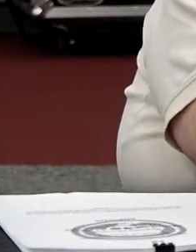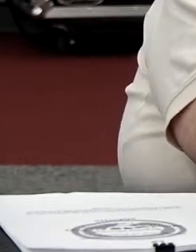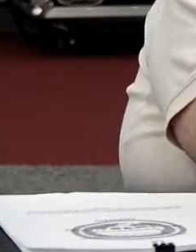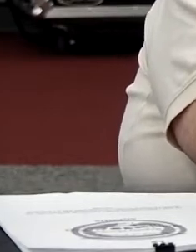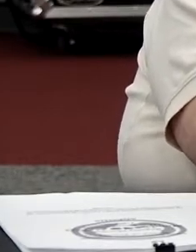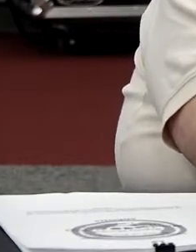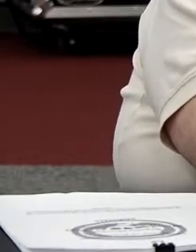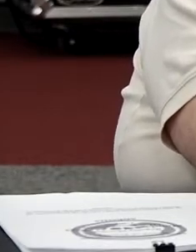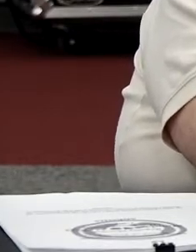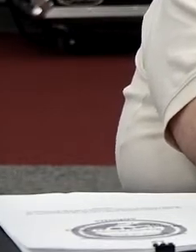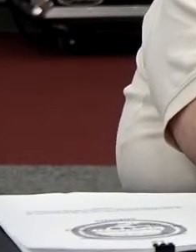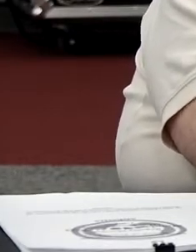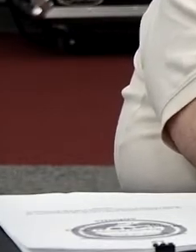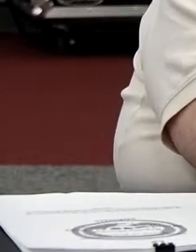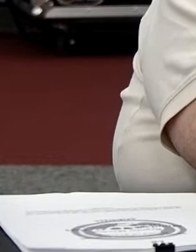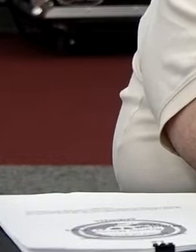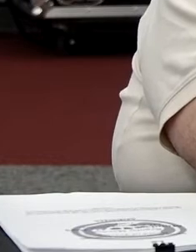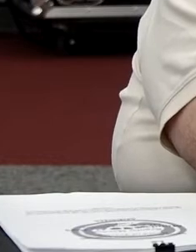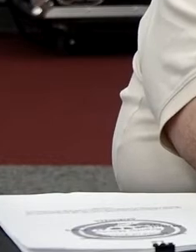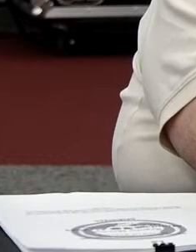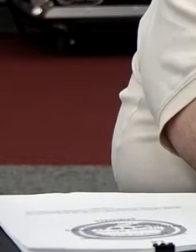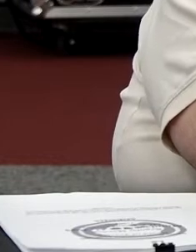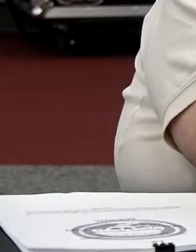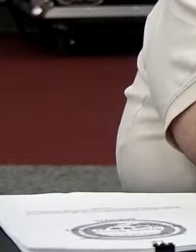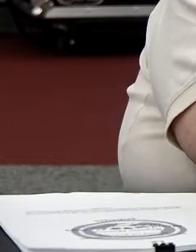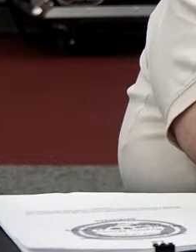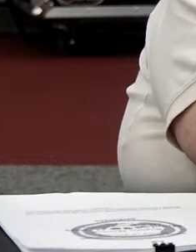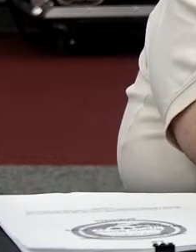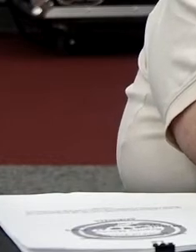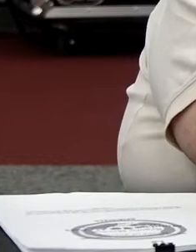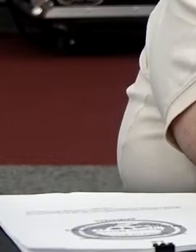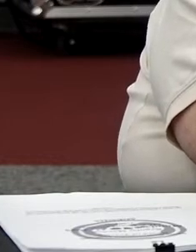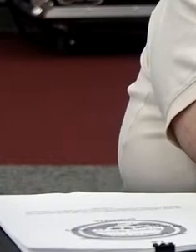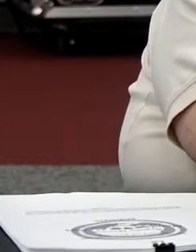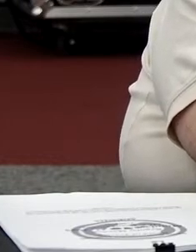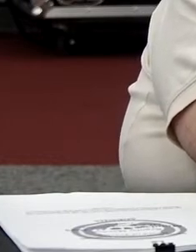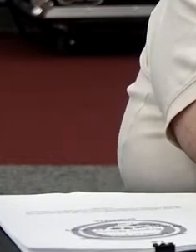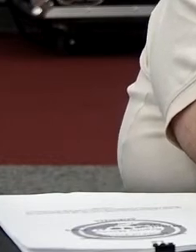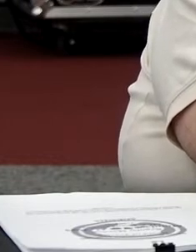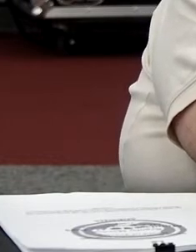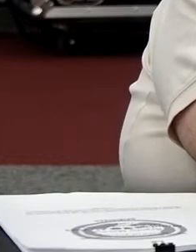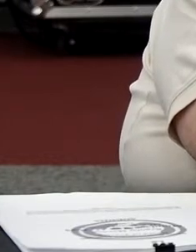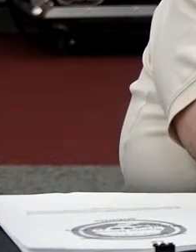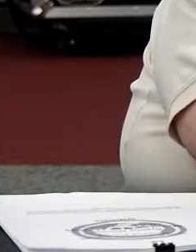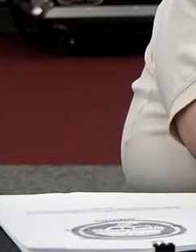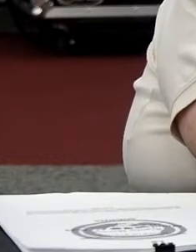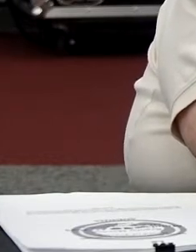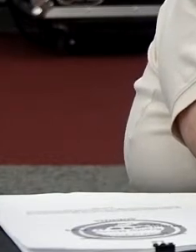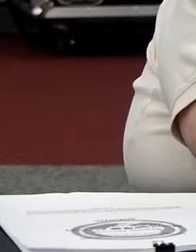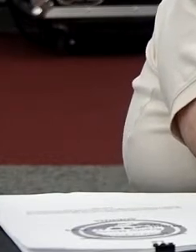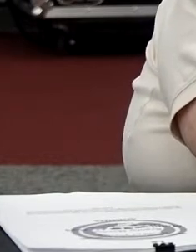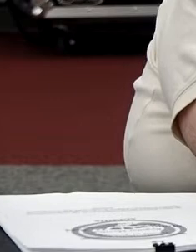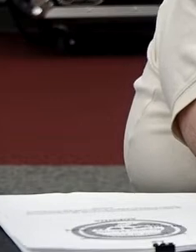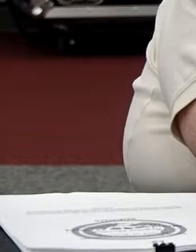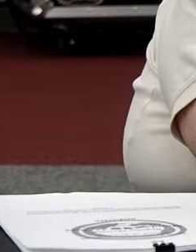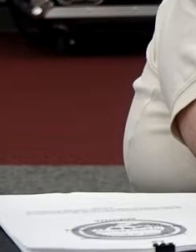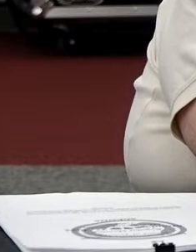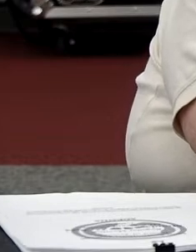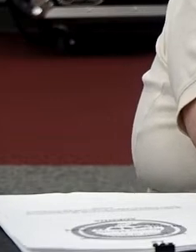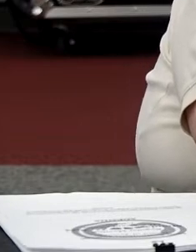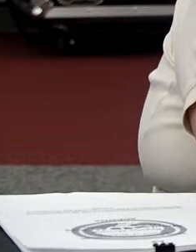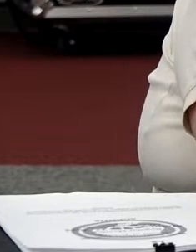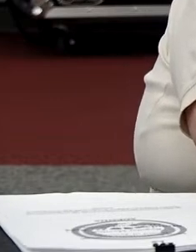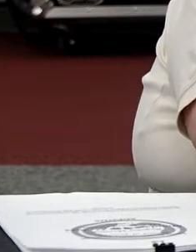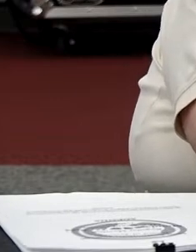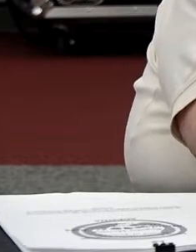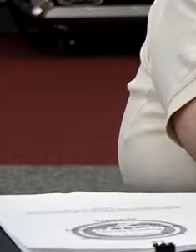fact, that one of them didn't meet the criteria that was there with regards to perhaps the level of insurance that they carry, and that the board